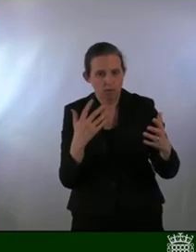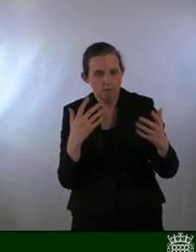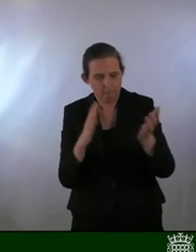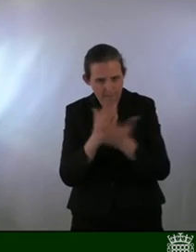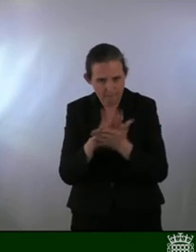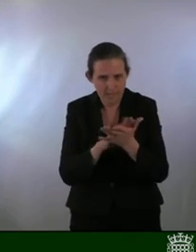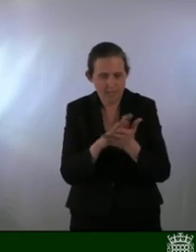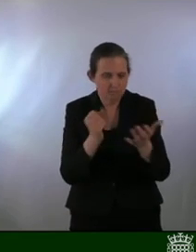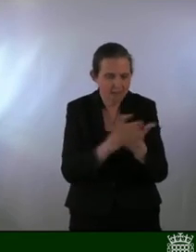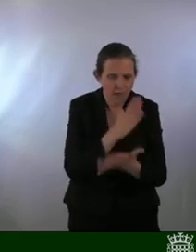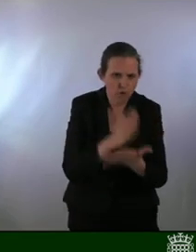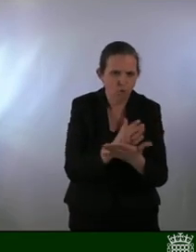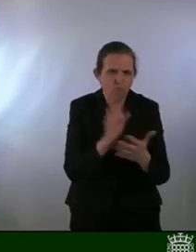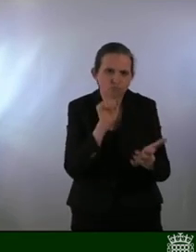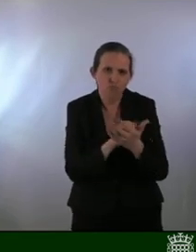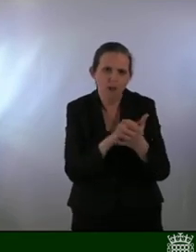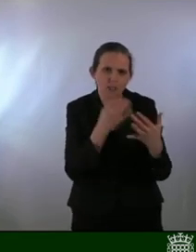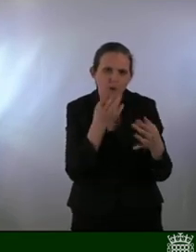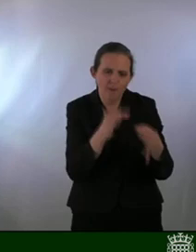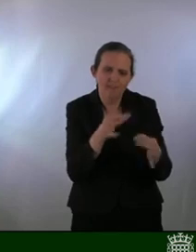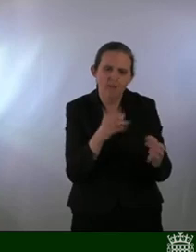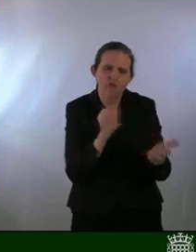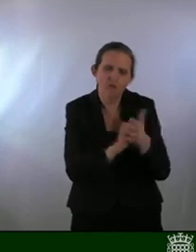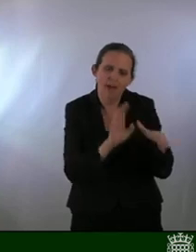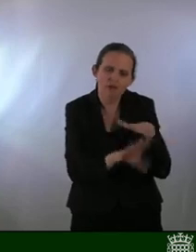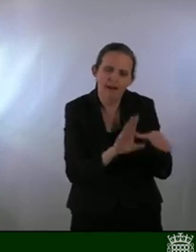up-to-date qualifications and training that they need to deal with it?